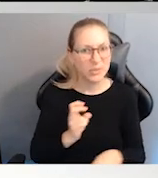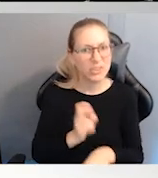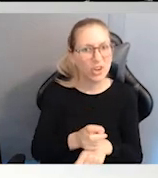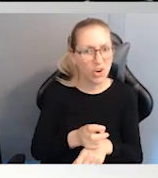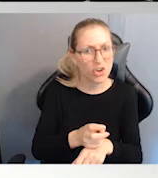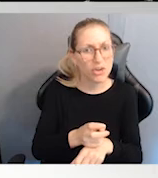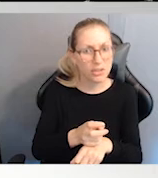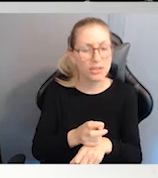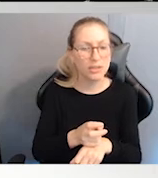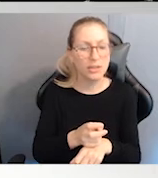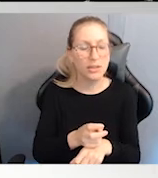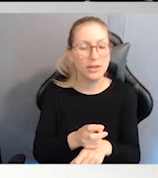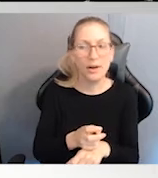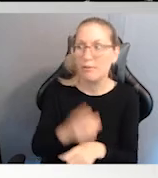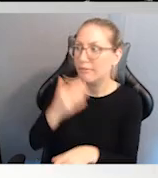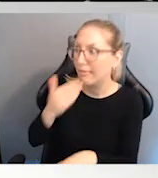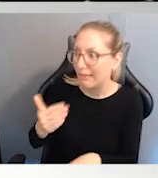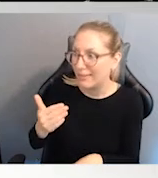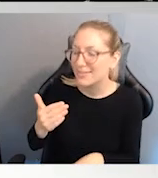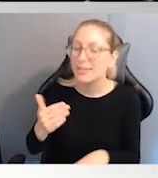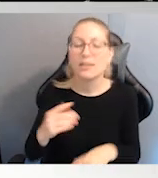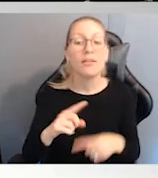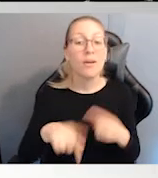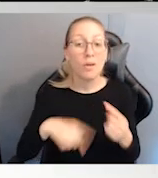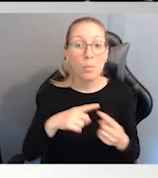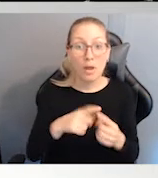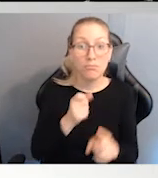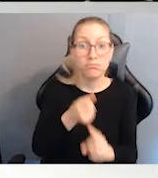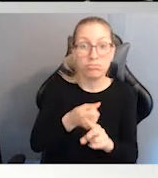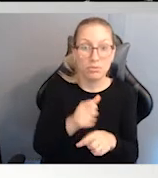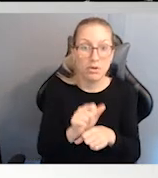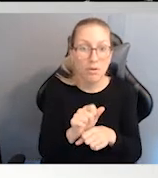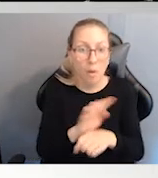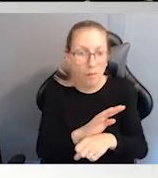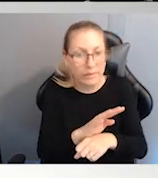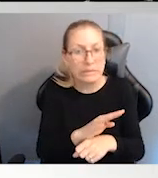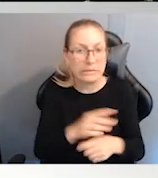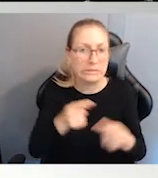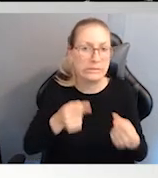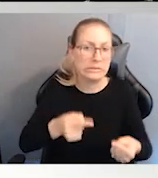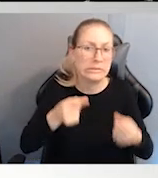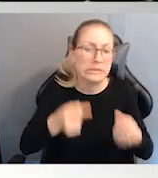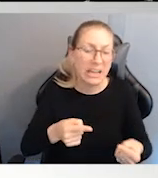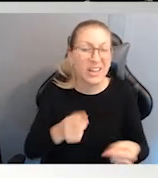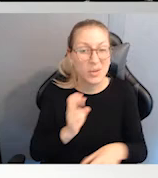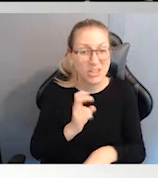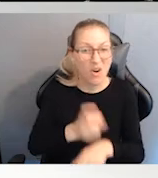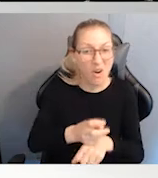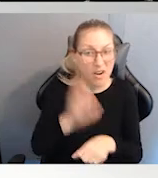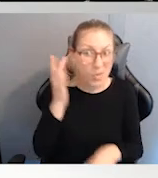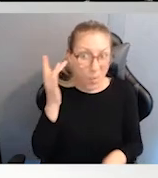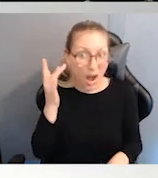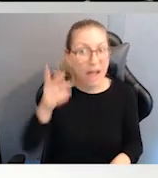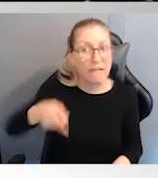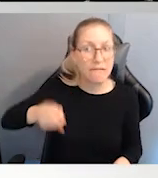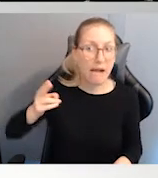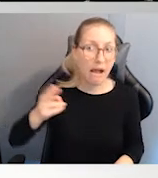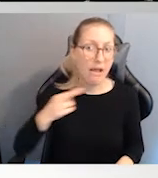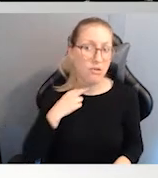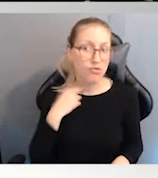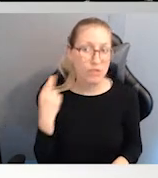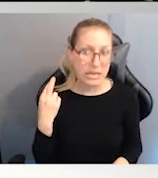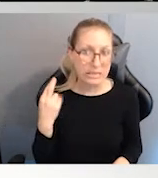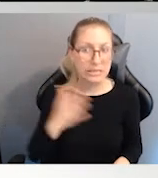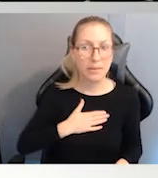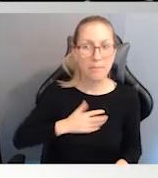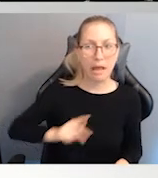So when COVID hit, it was a little difficult for me because I'm at a higher risk of getting COVID because of my